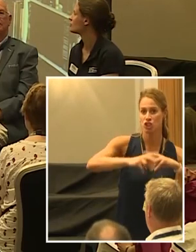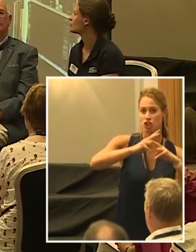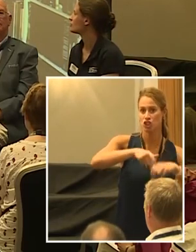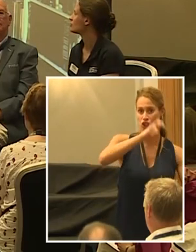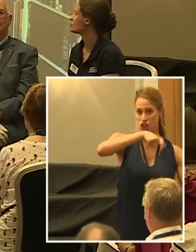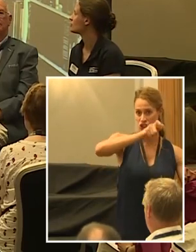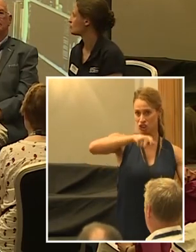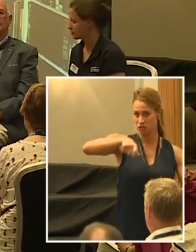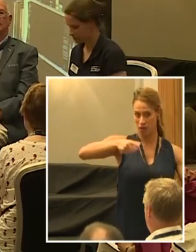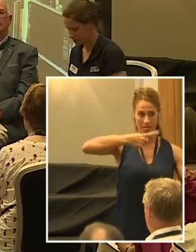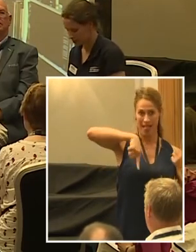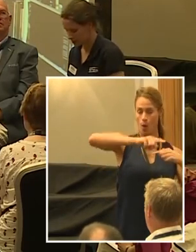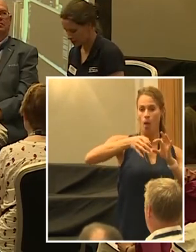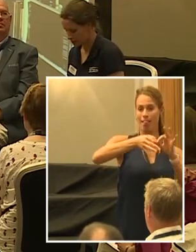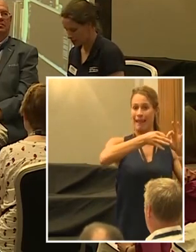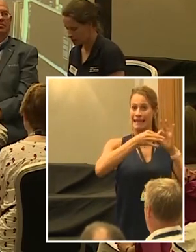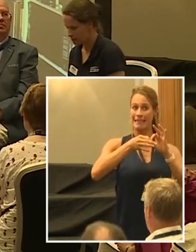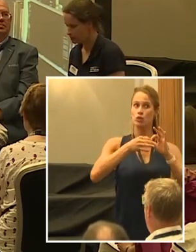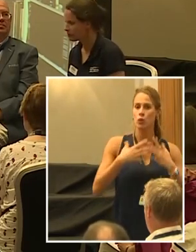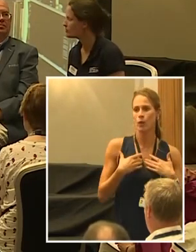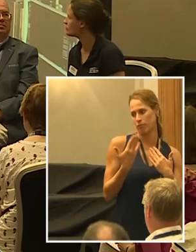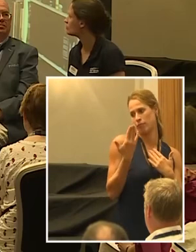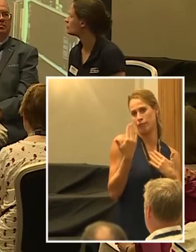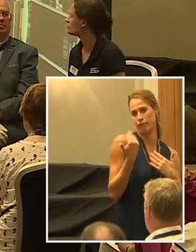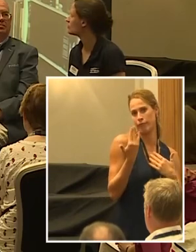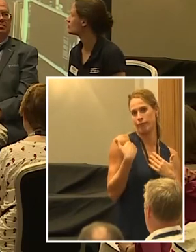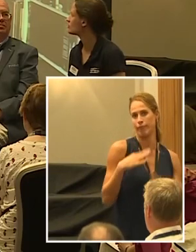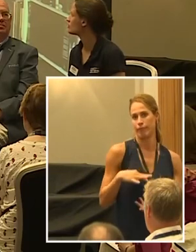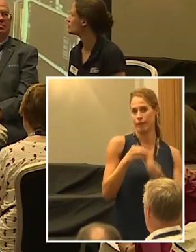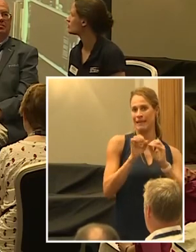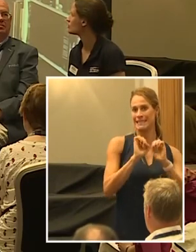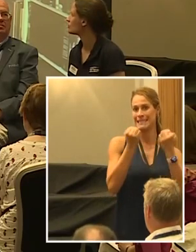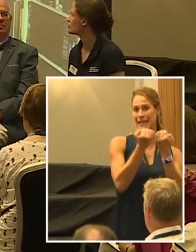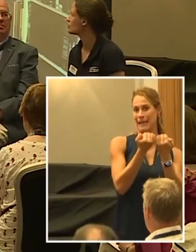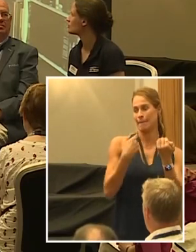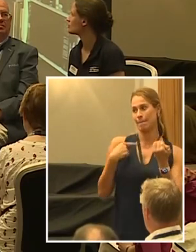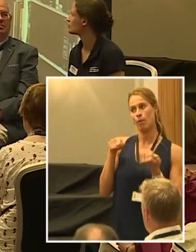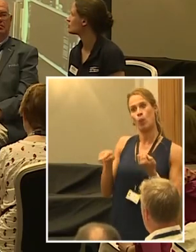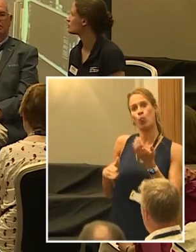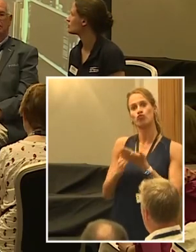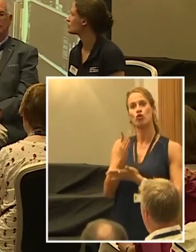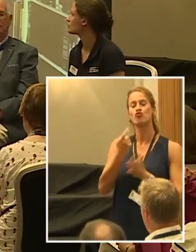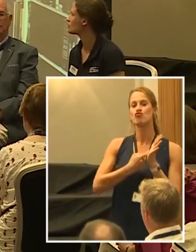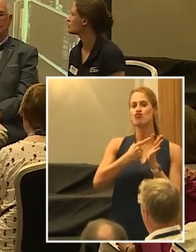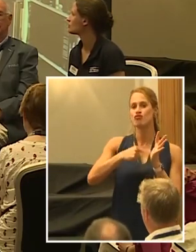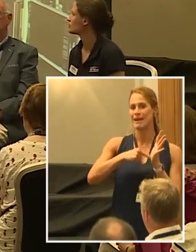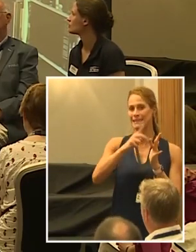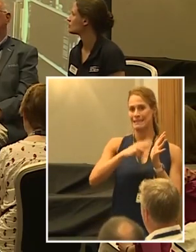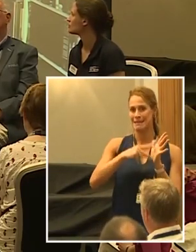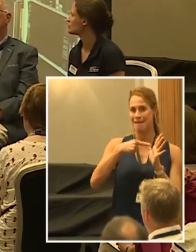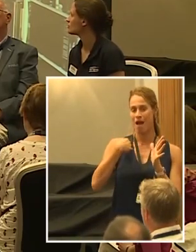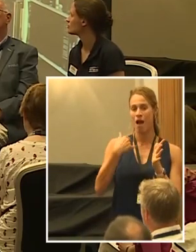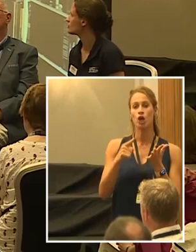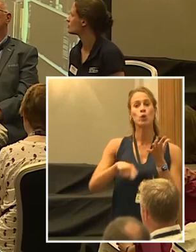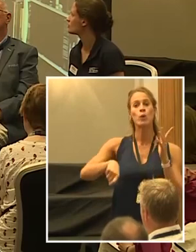genetic studies and trials, etc. So Retina UK has also made a major contribution to